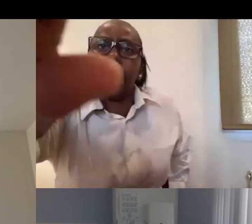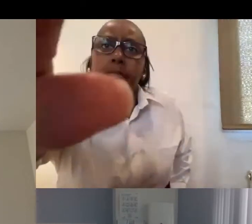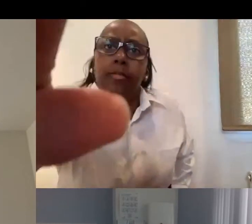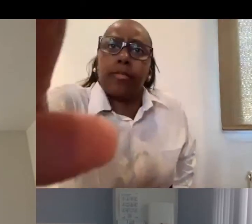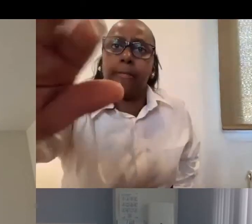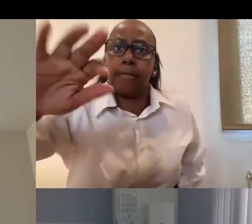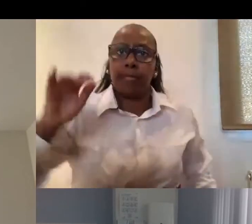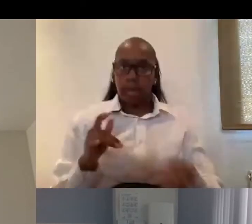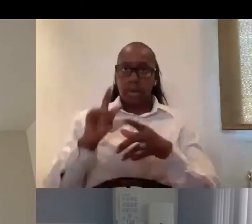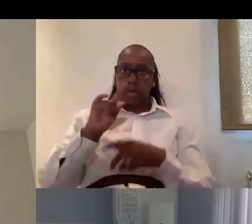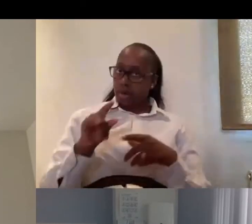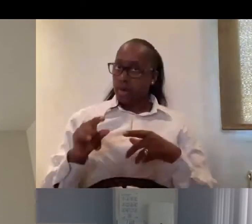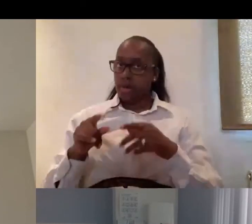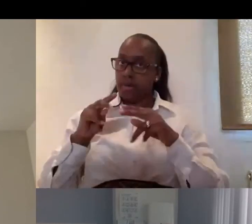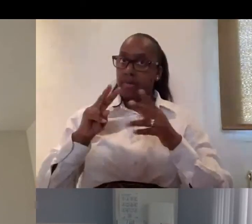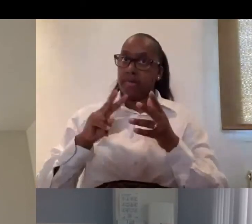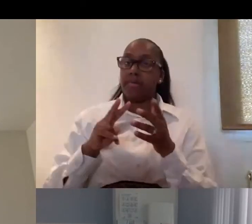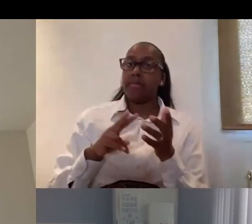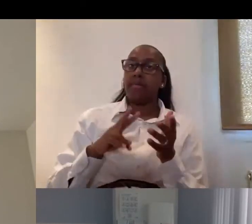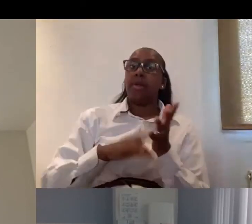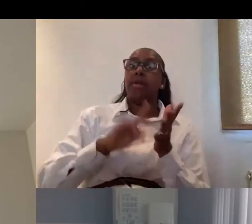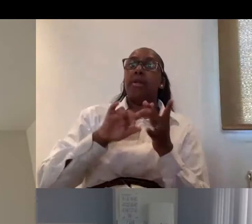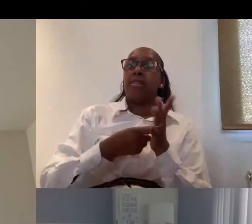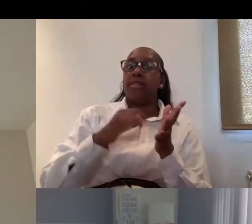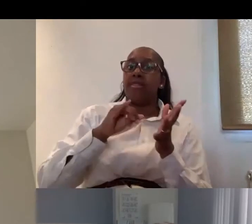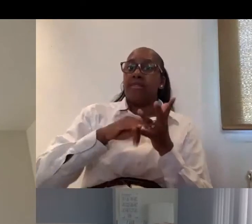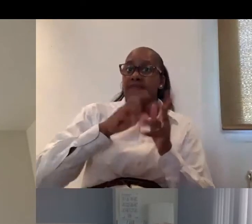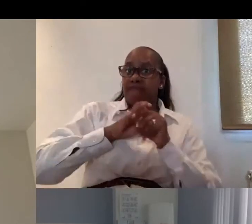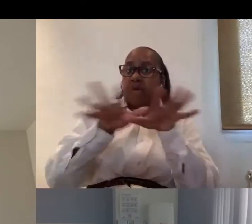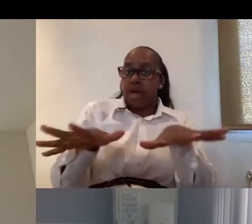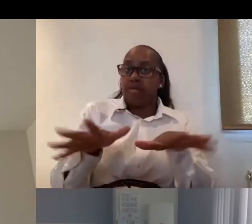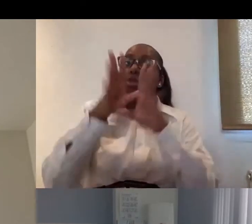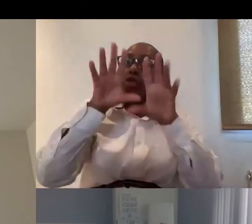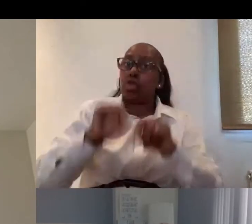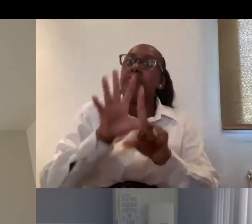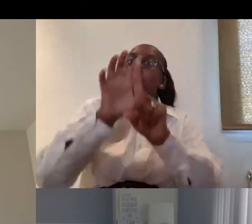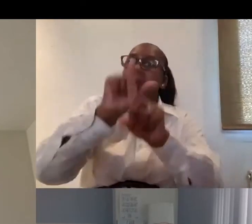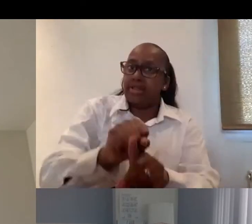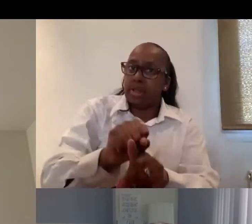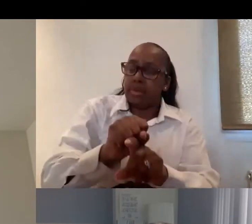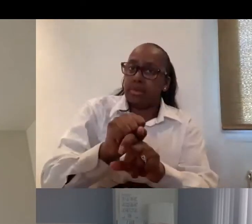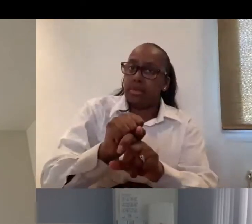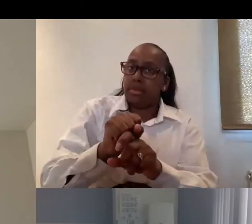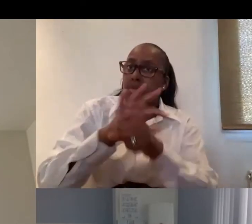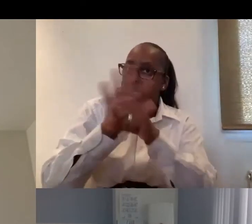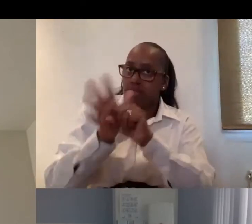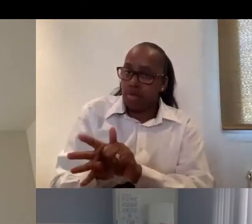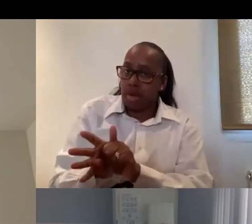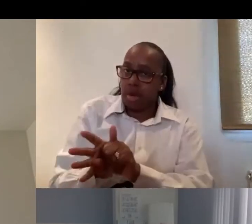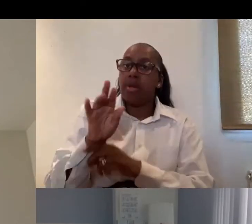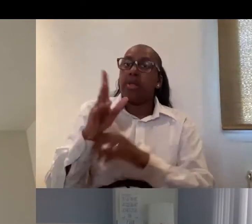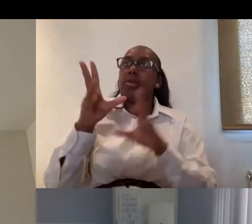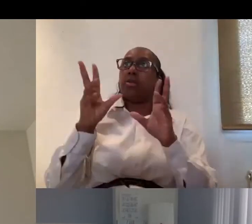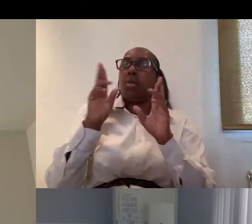do all three things, I would say. One is to stop you catching it. That's the first thing, okay? And the hope is that